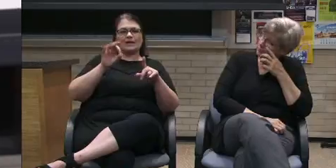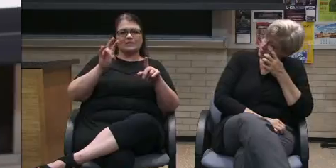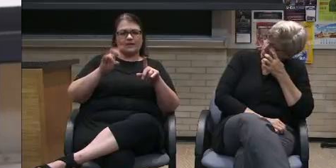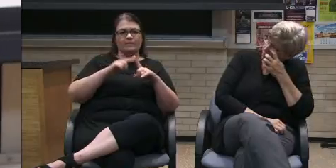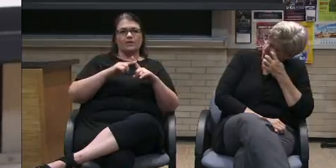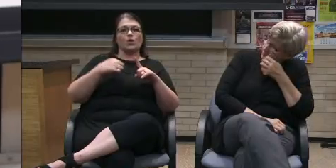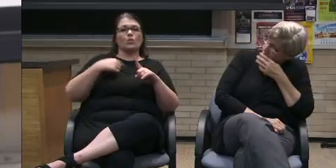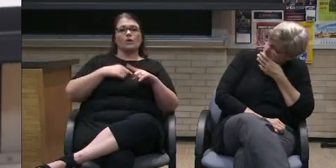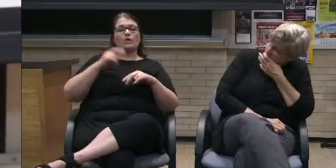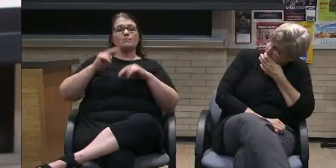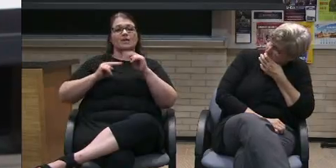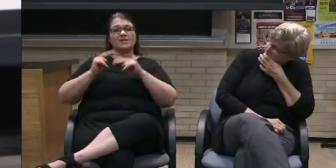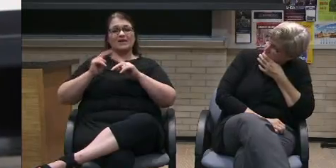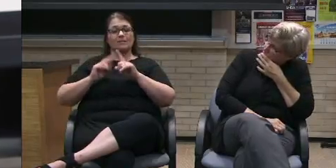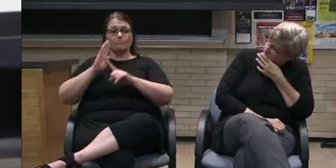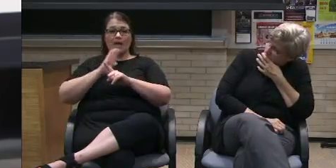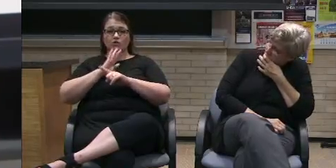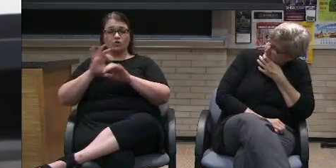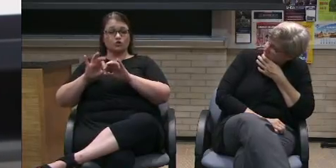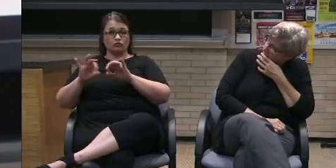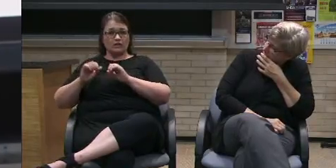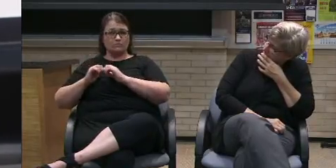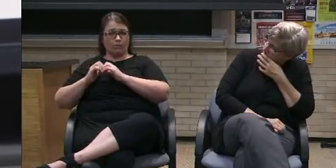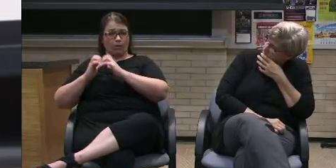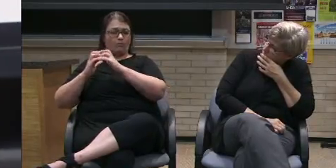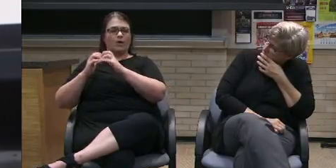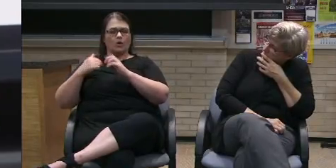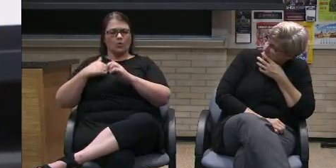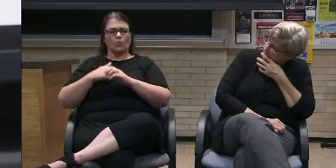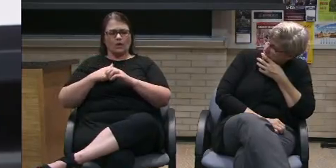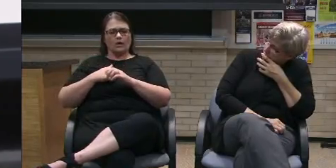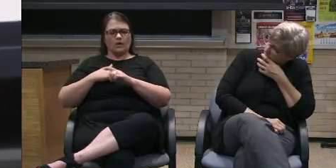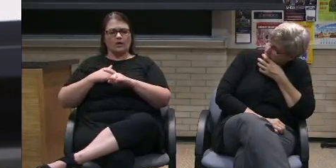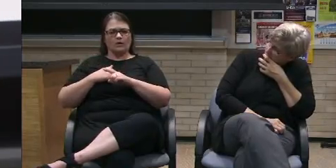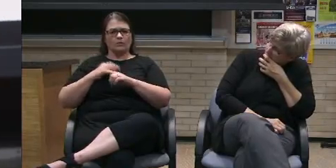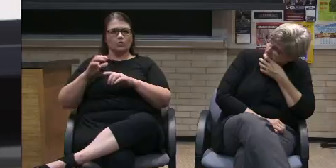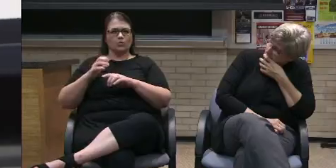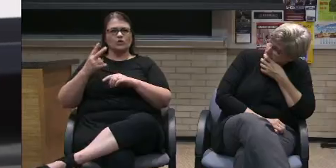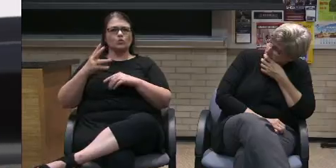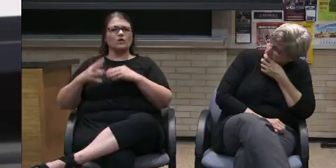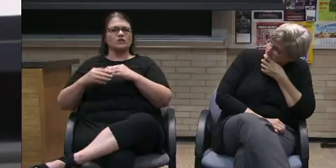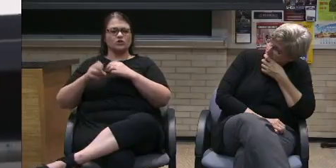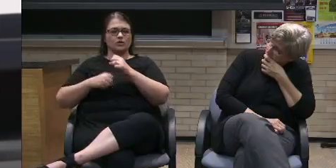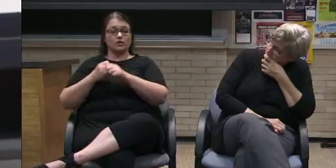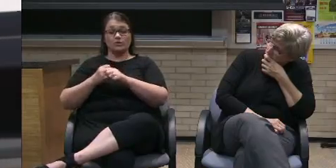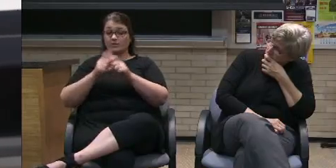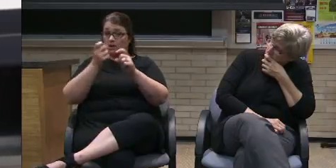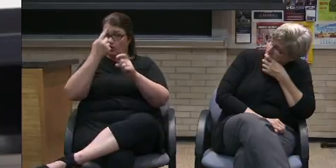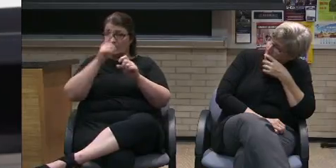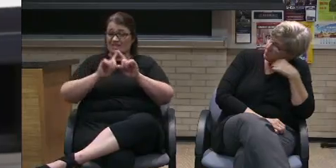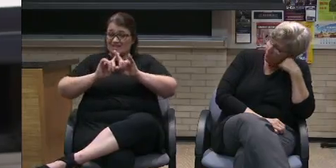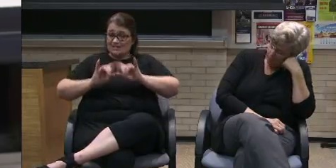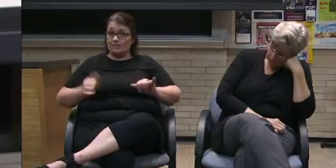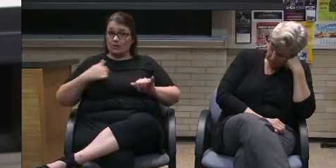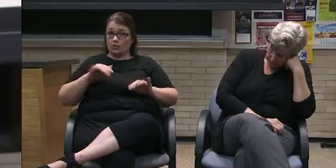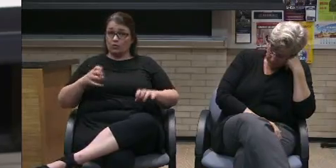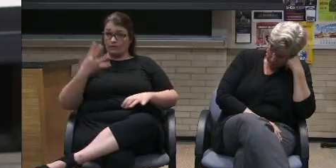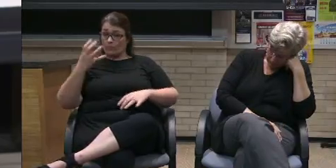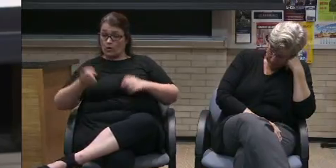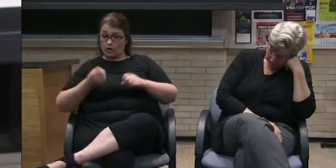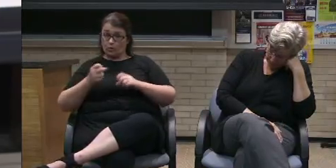they were completer degrees, so we were only building two additional years. At the same time, online was growing, and you remember that